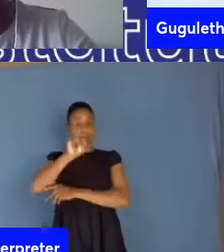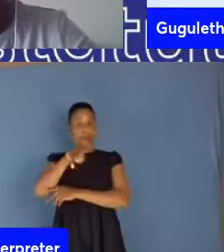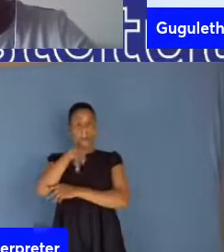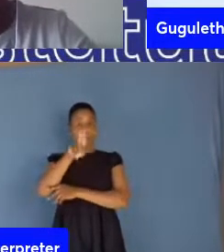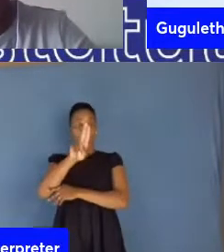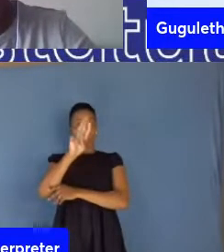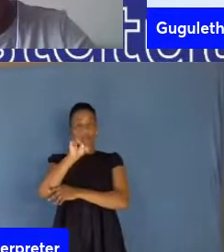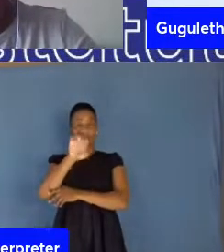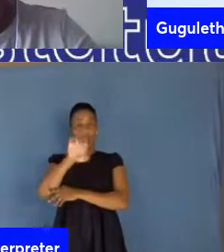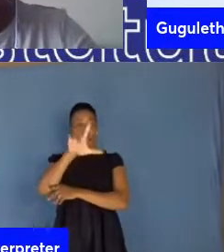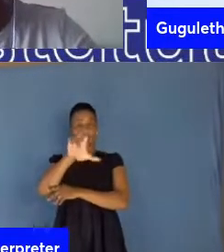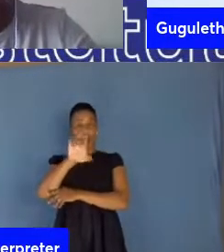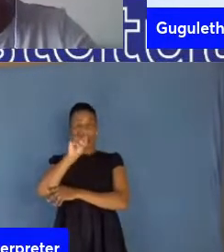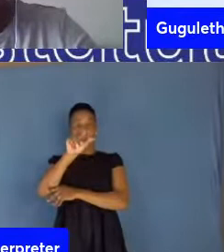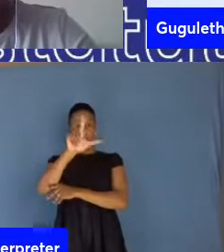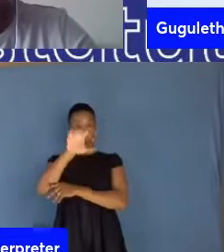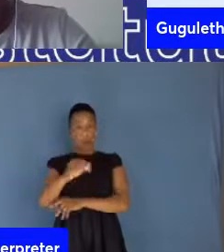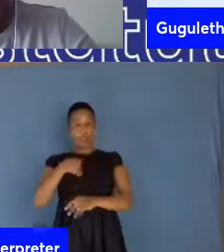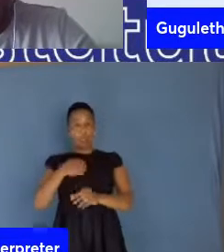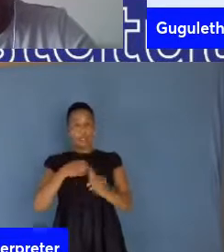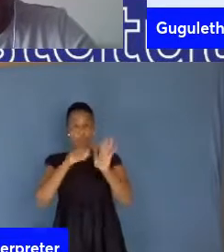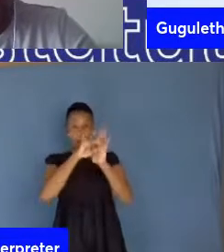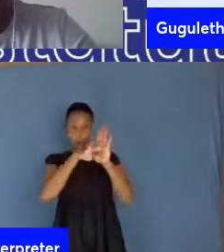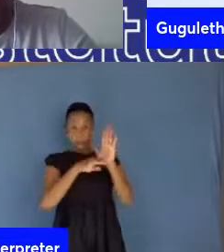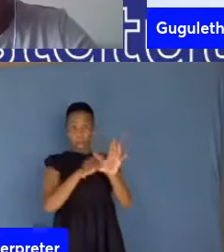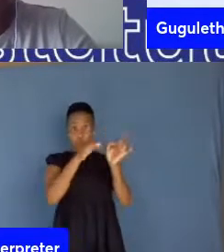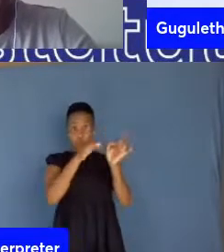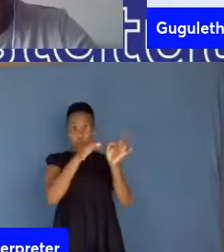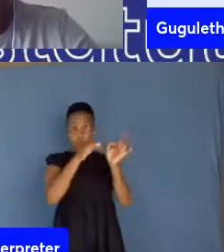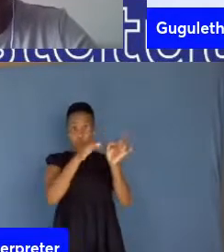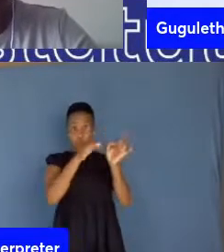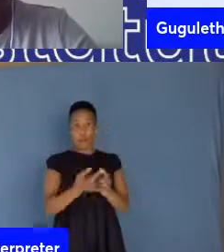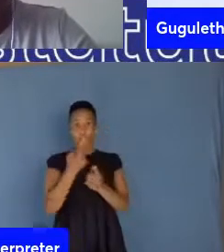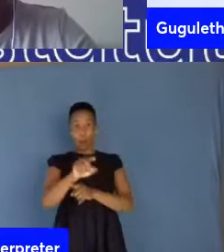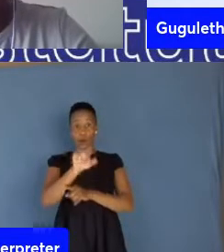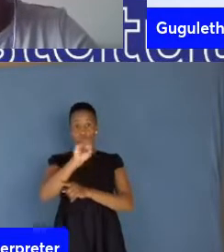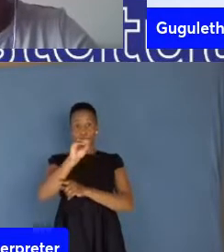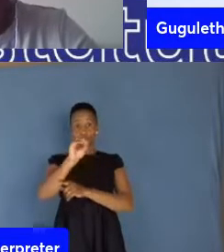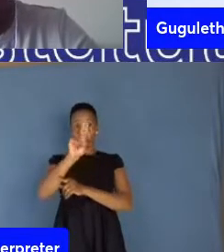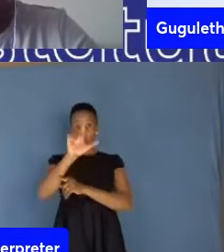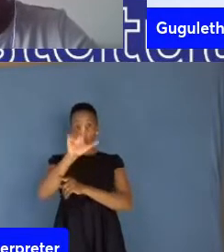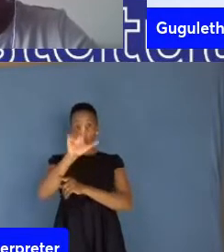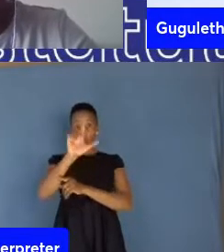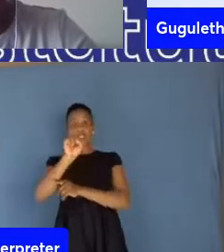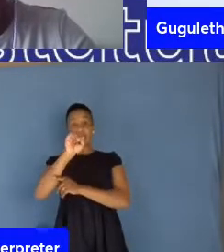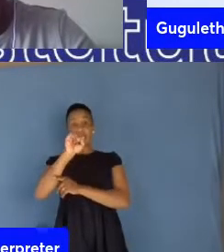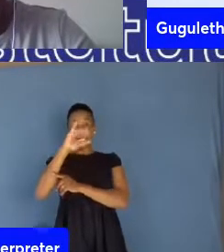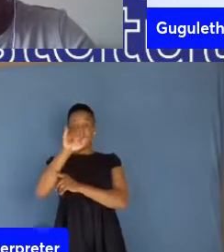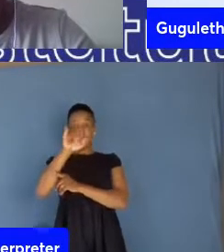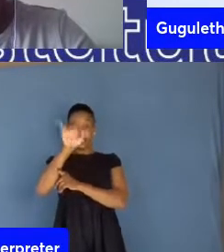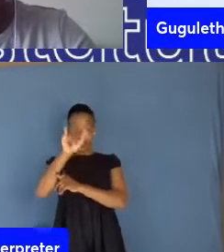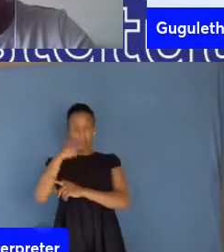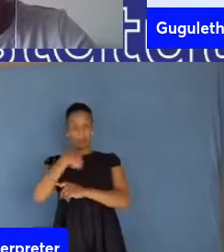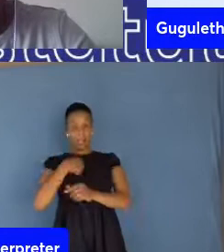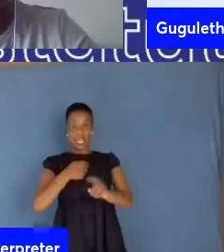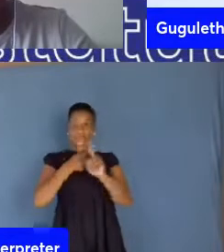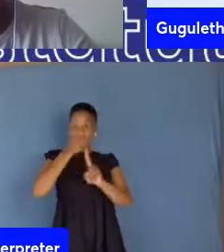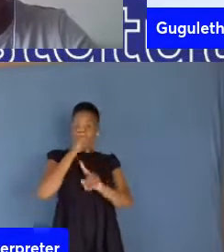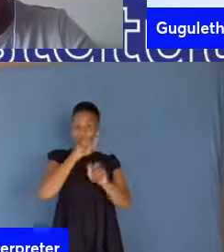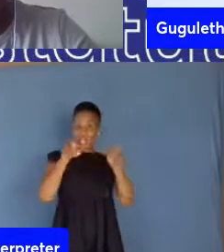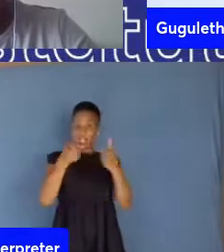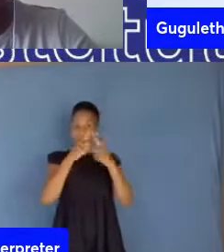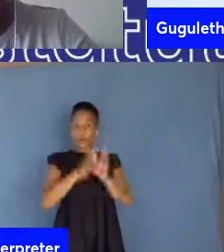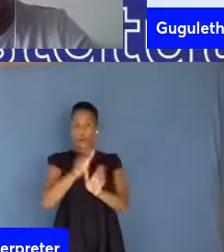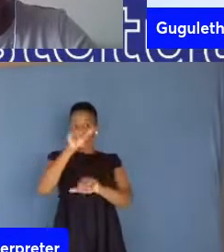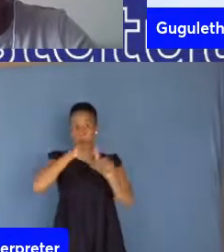City Institute, and I am an activist for social justice, striving for equality, especially when